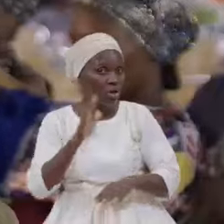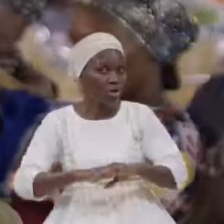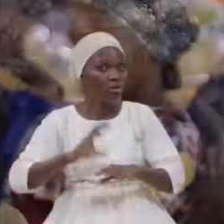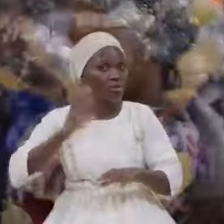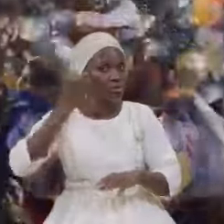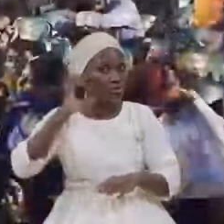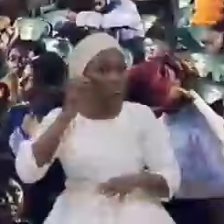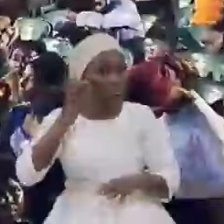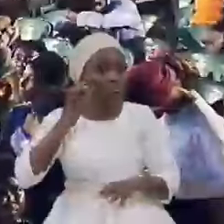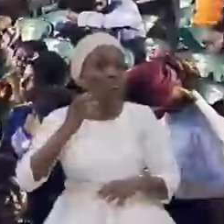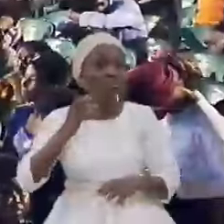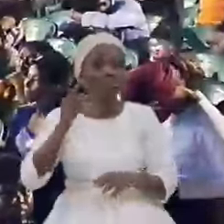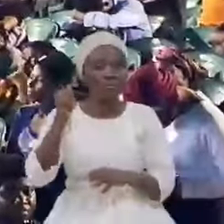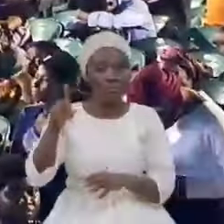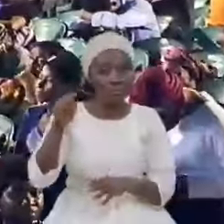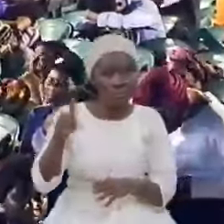the message